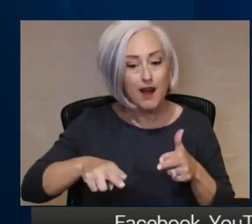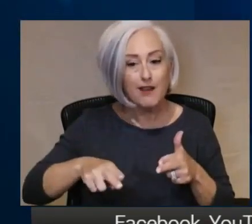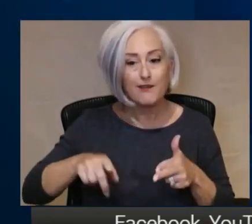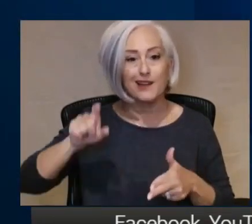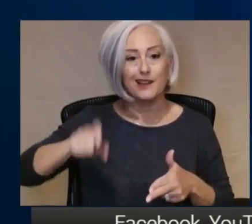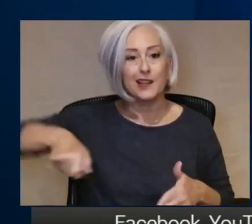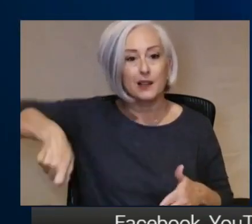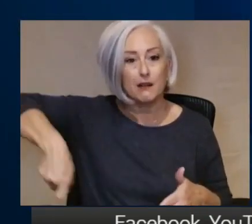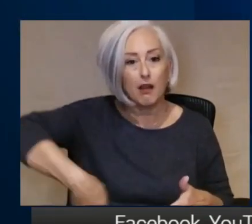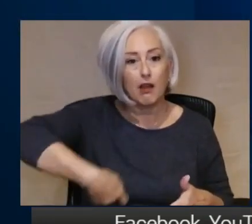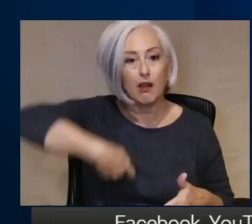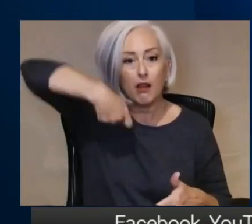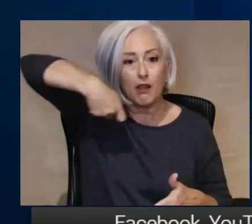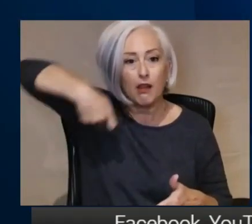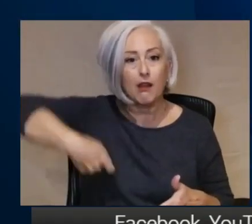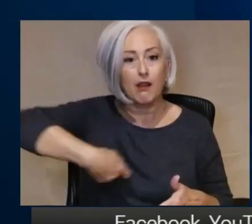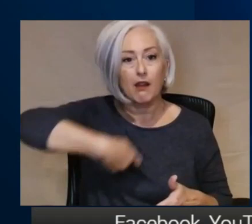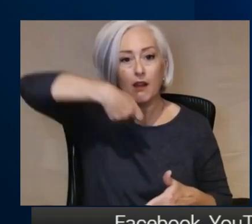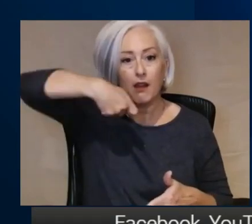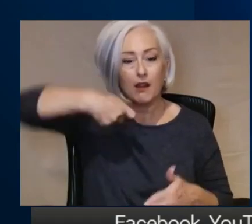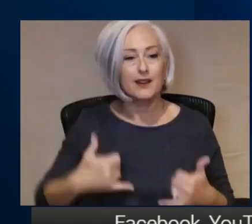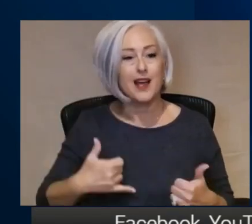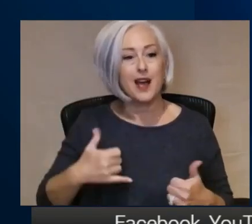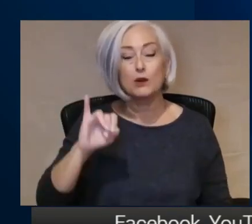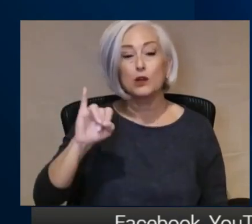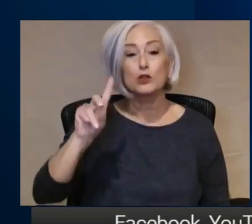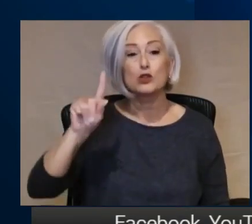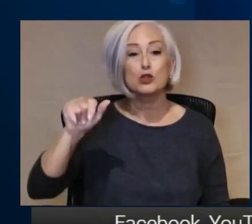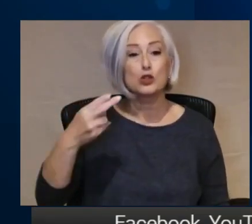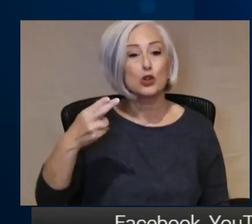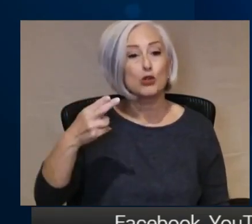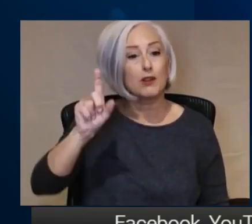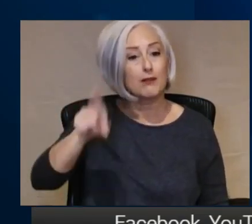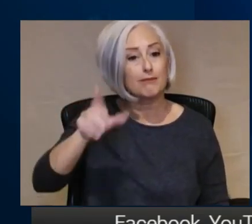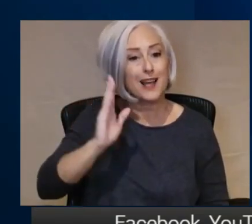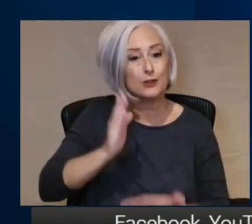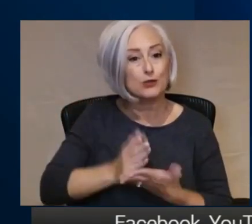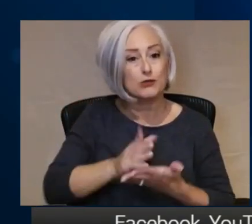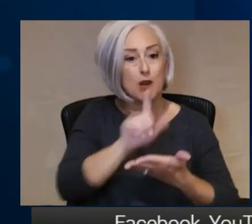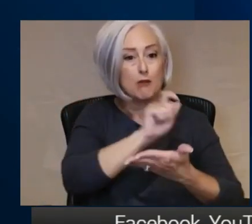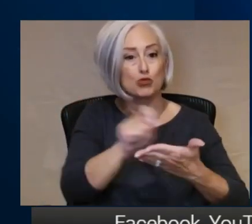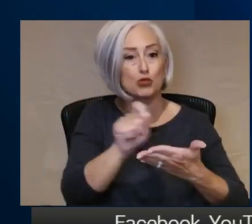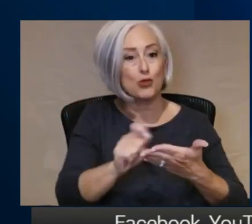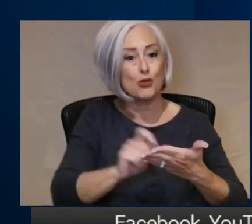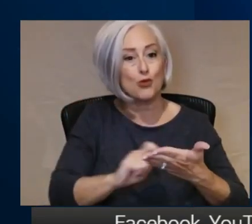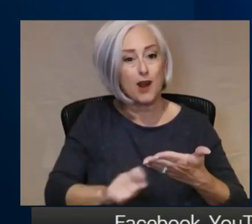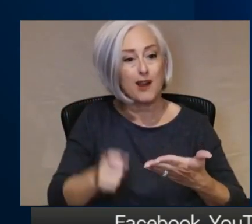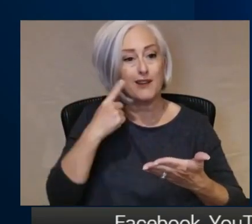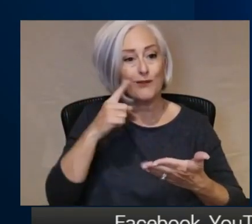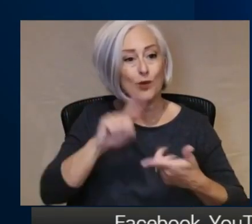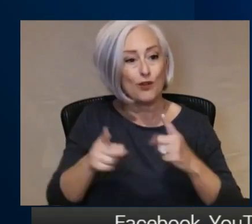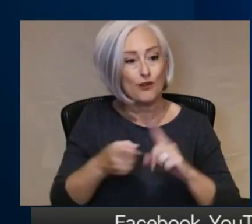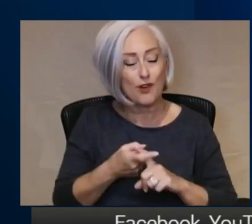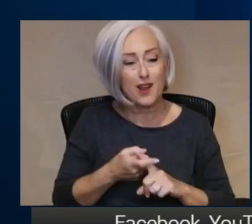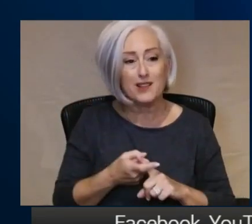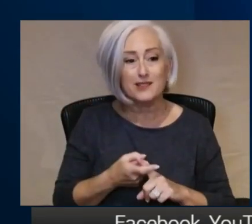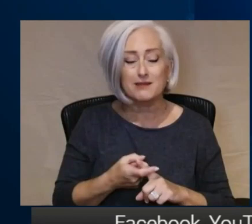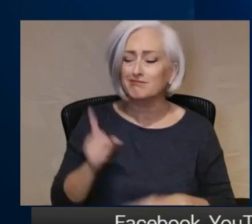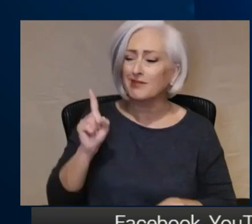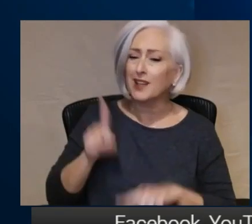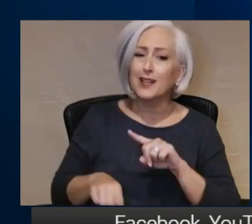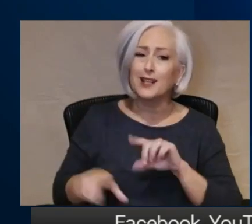Judith Eames had to quit writing to her friends. I haven't been able to do Christmas cards, birthday